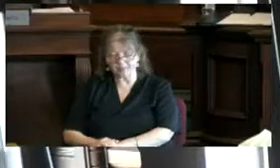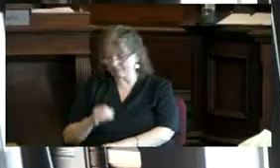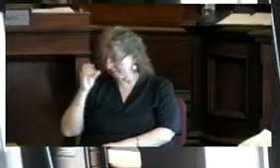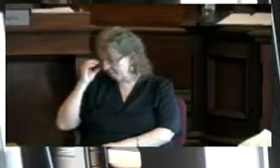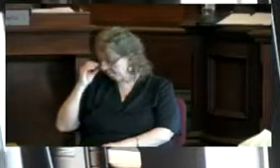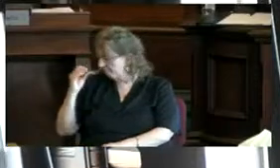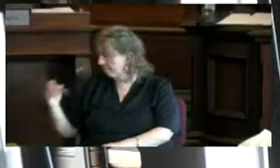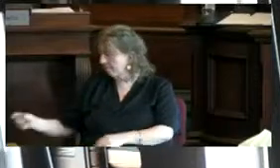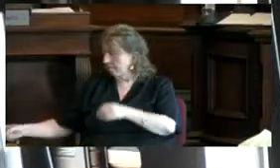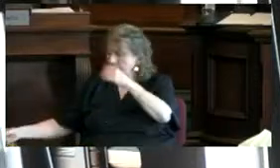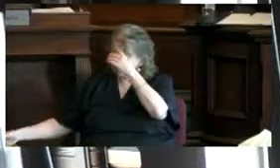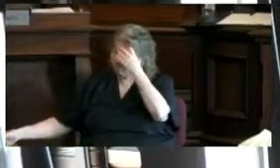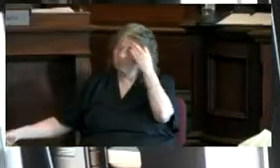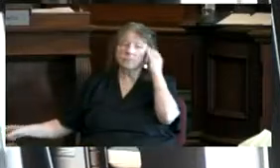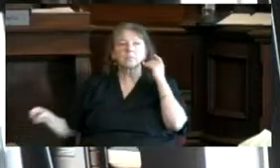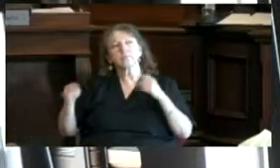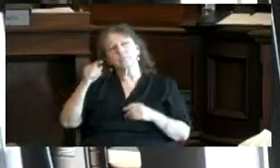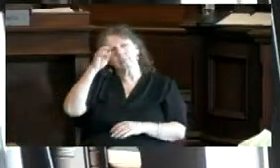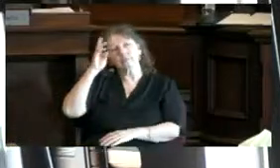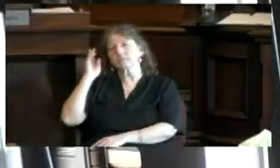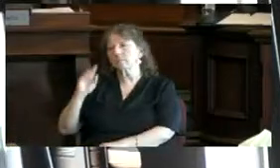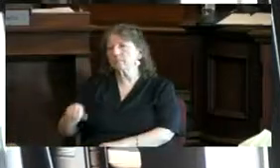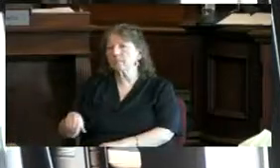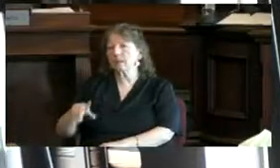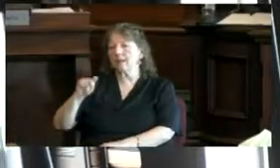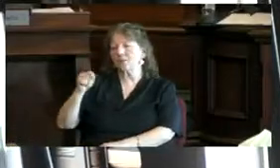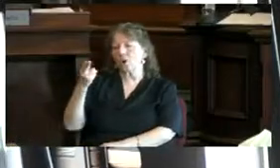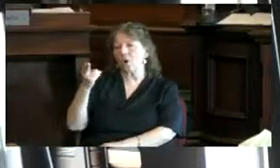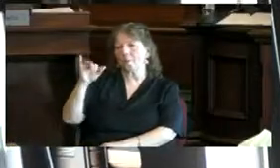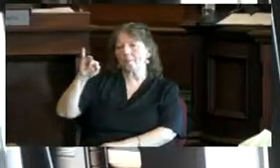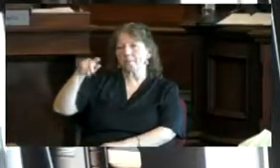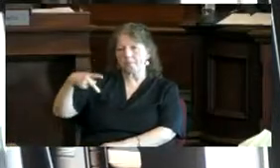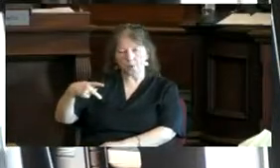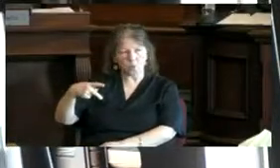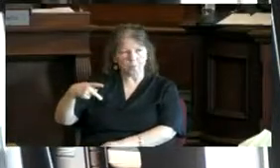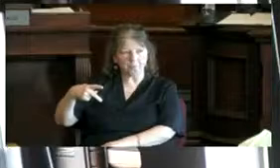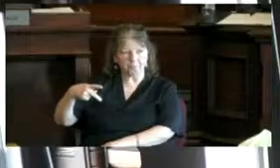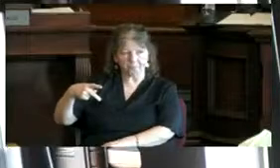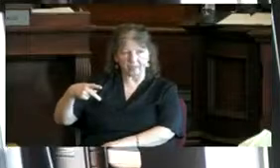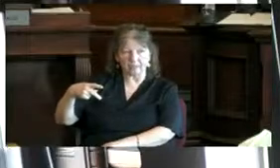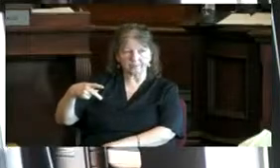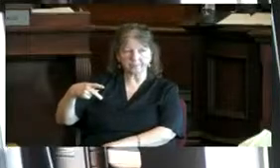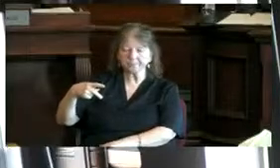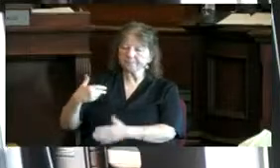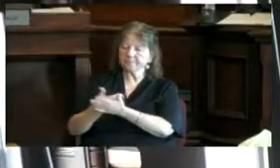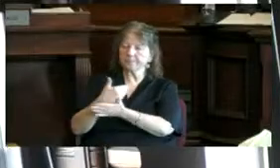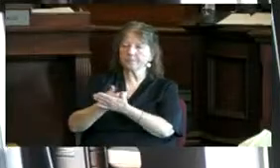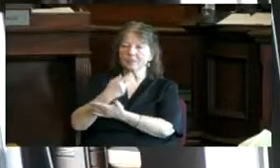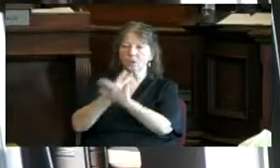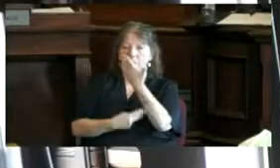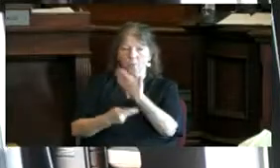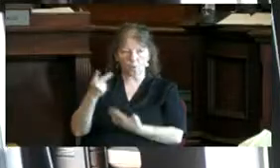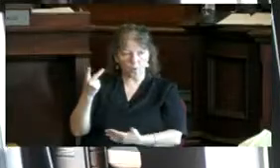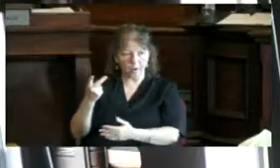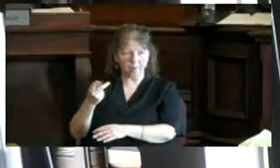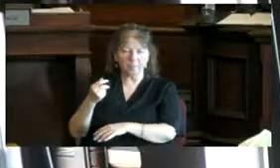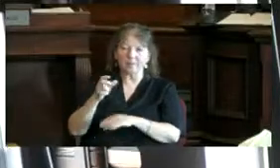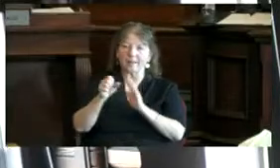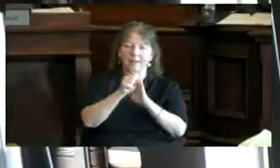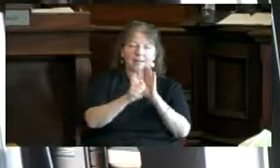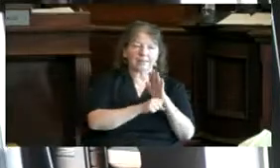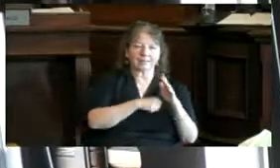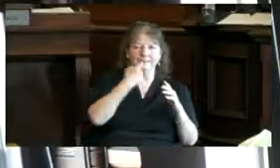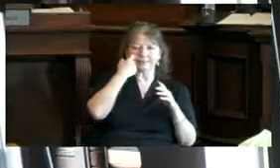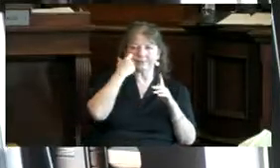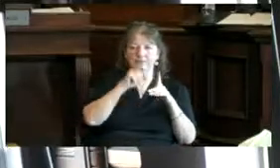council member. Thank you. THIP, or the Targeted Home Improvement Program, is a new program that the state has